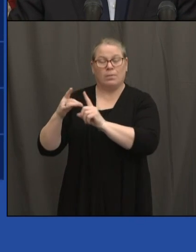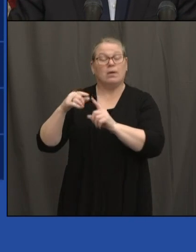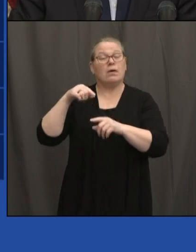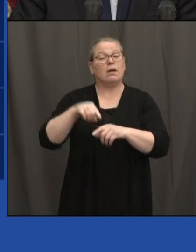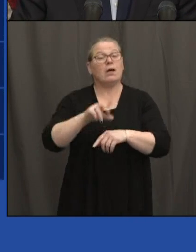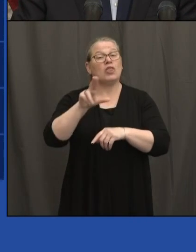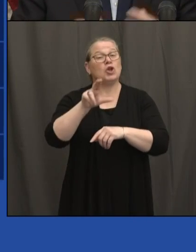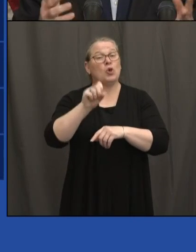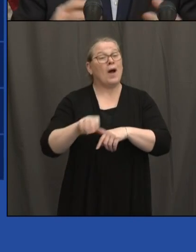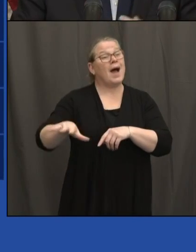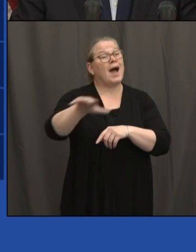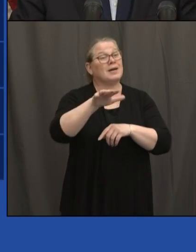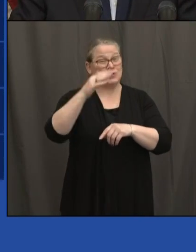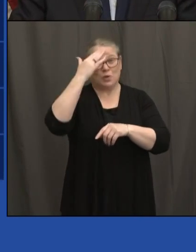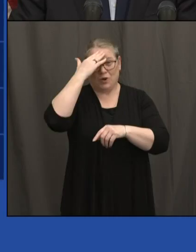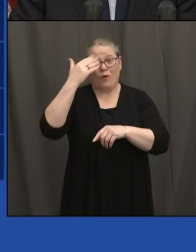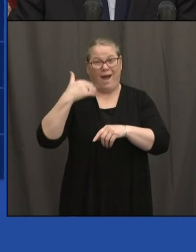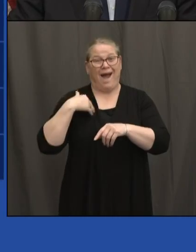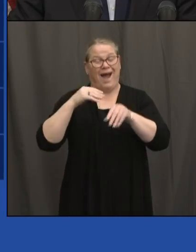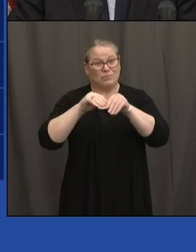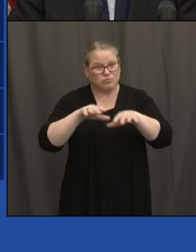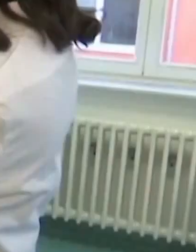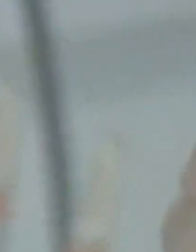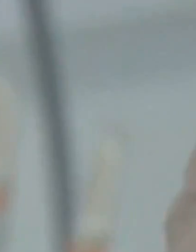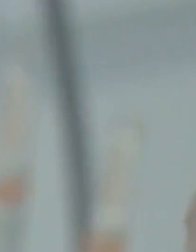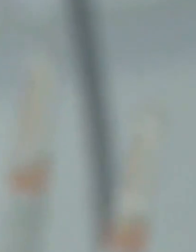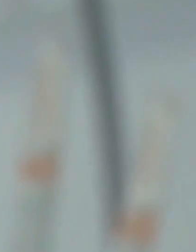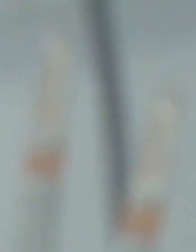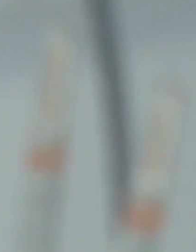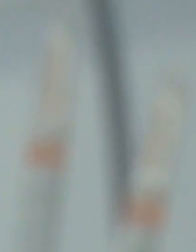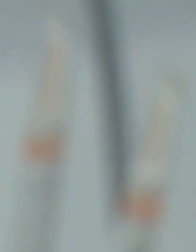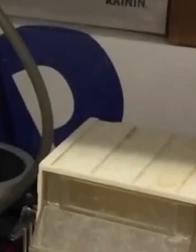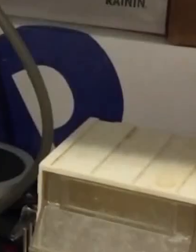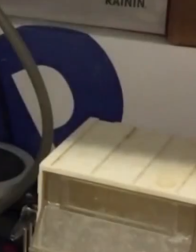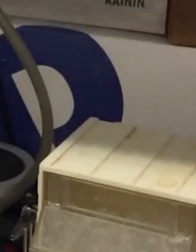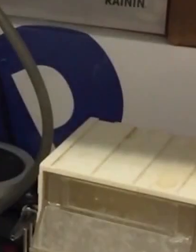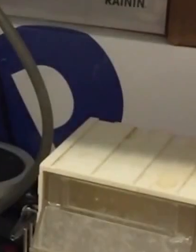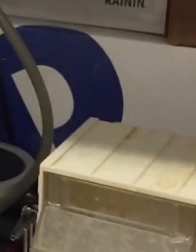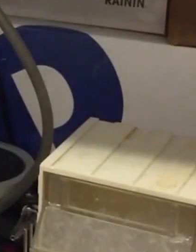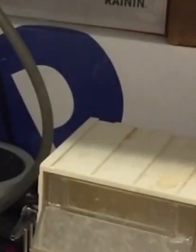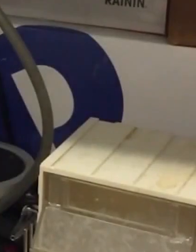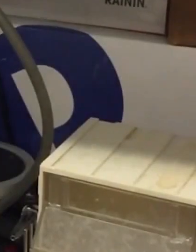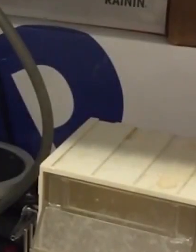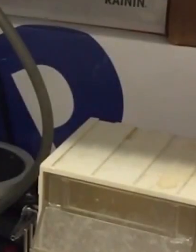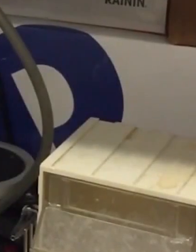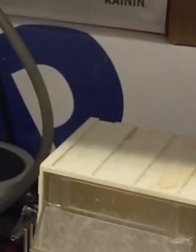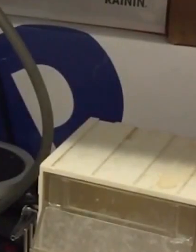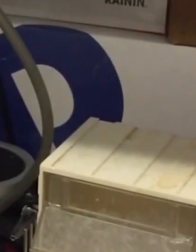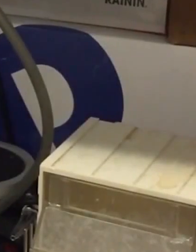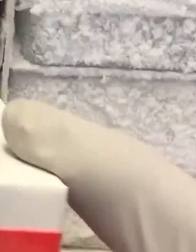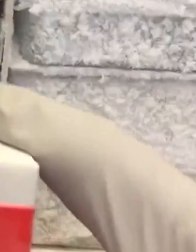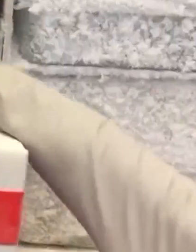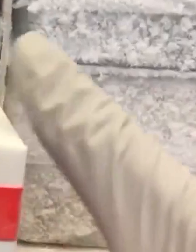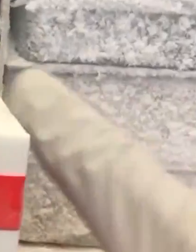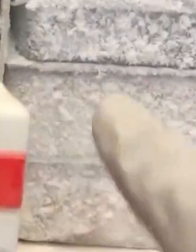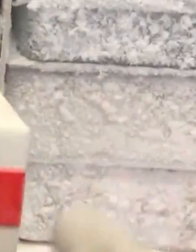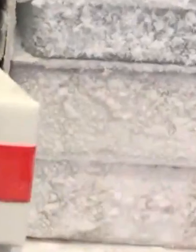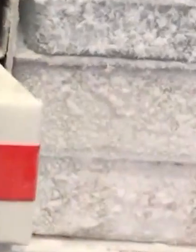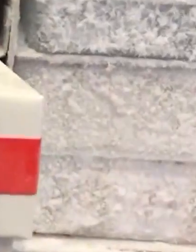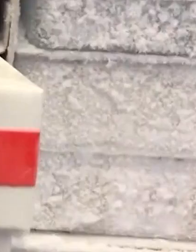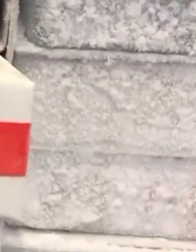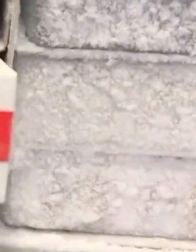now we are slapped in the face by this fact. The new cases detected through genomic sequencing at the Jackson Laboratory